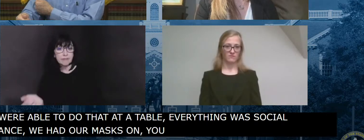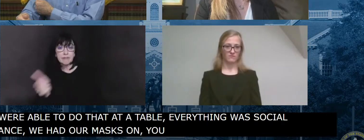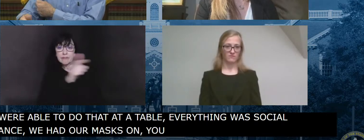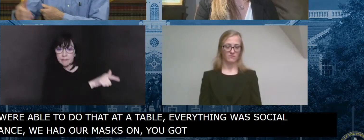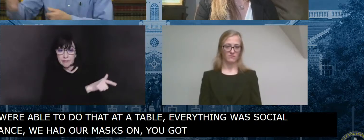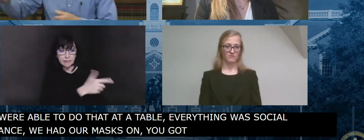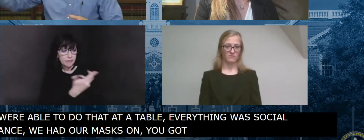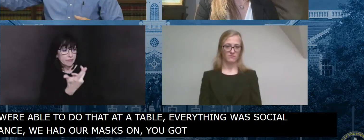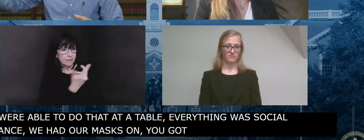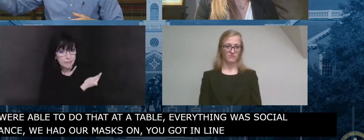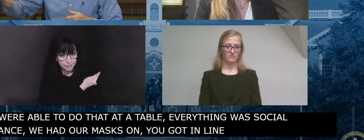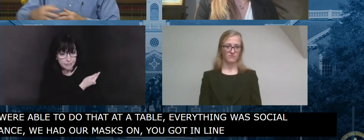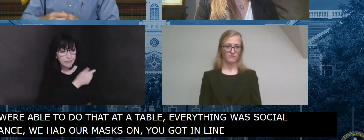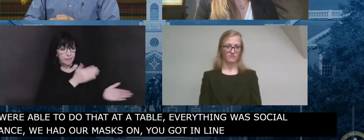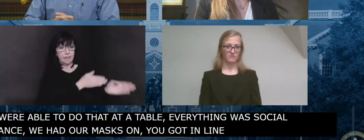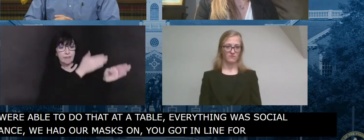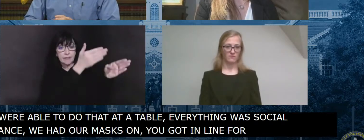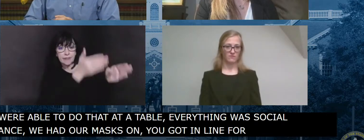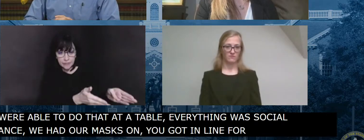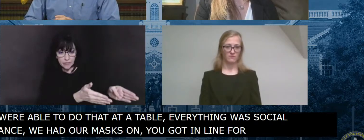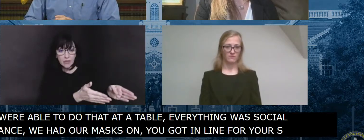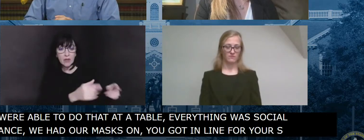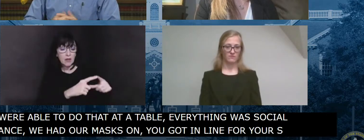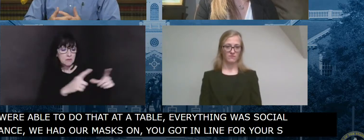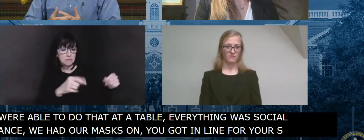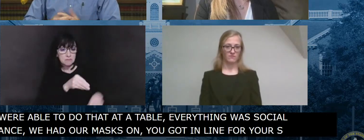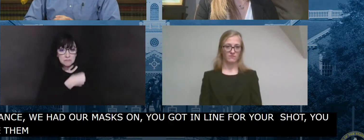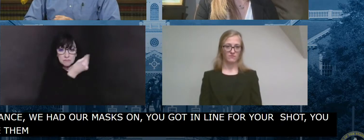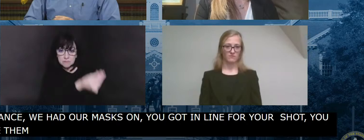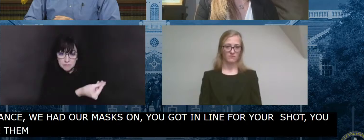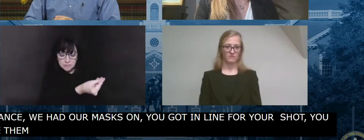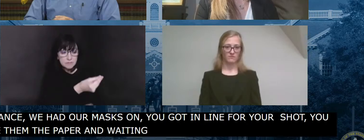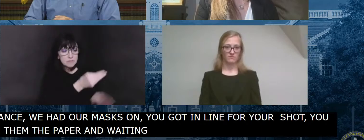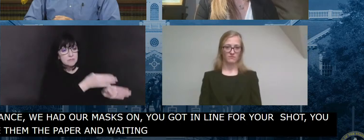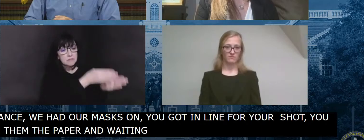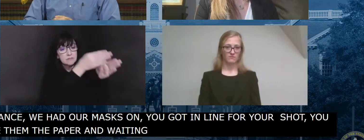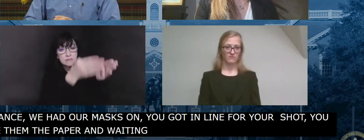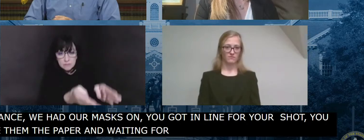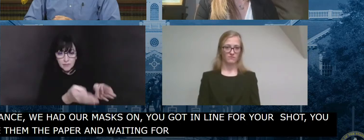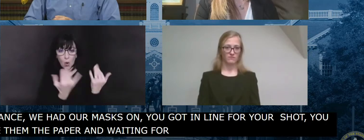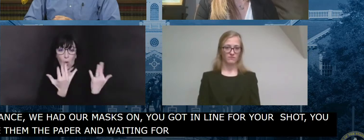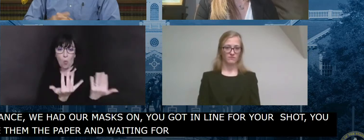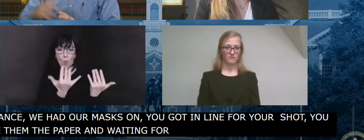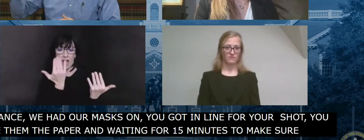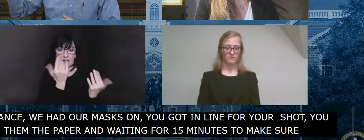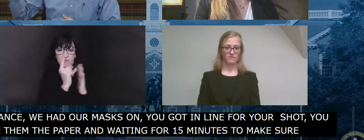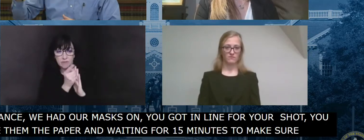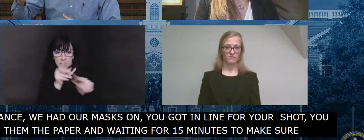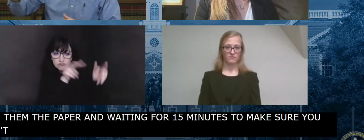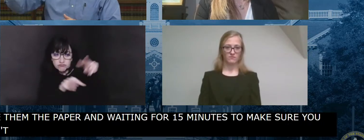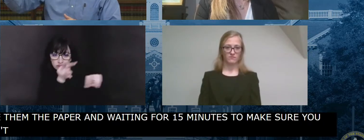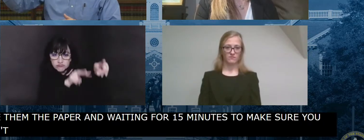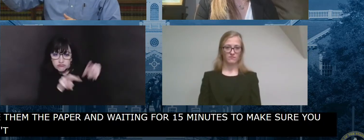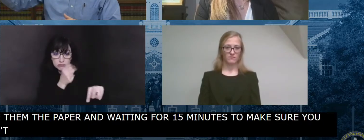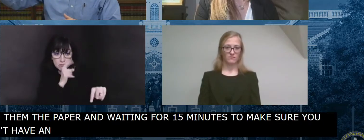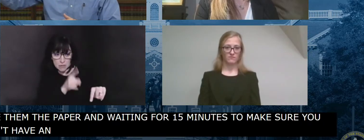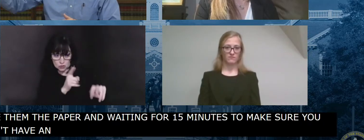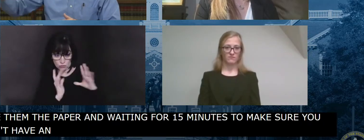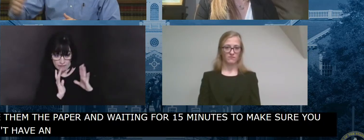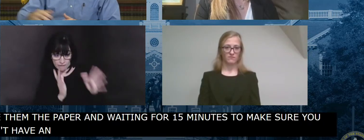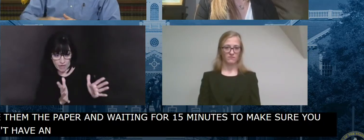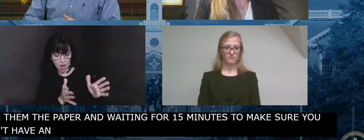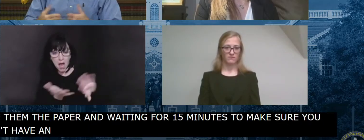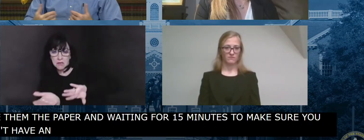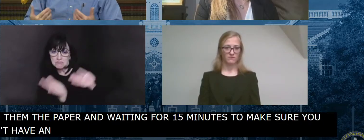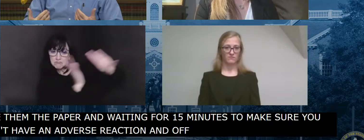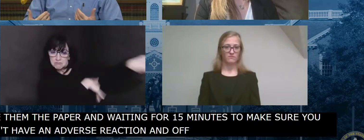gave them the paper. And then you were waiting for 15 minutes to make sure you didn't have an adverse reaction. And then off you went out